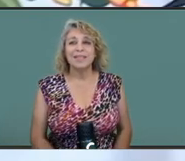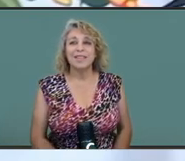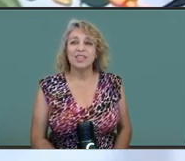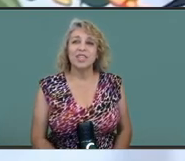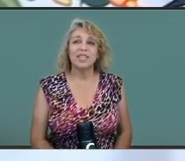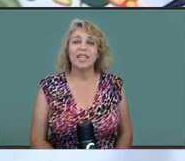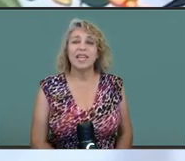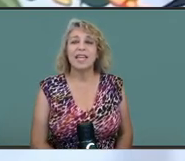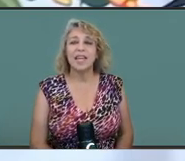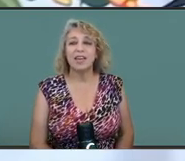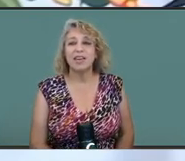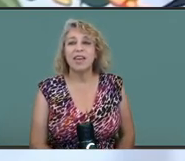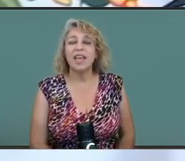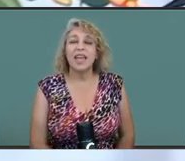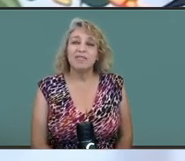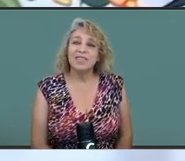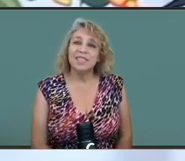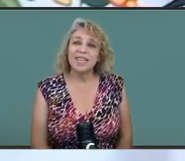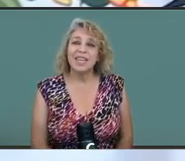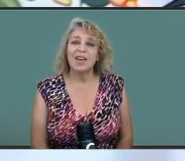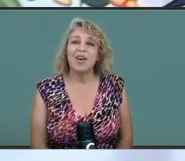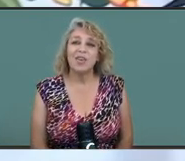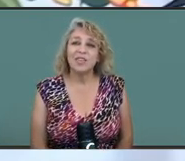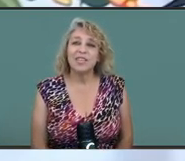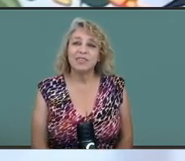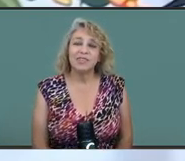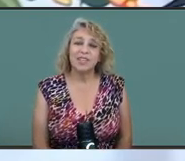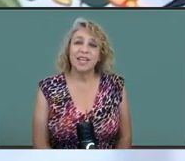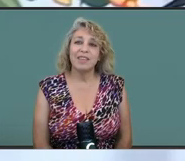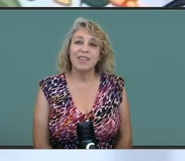because he's actually taking care and visiting